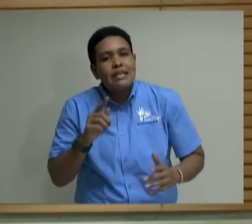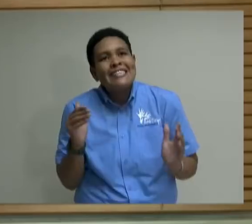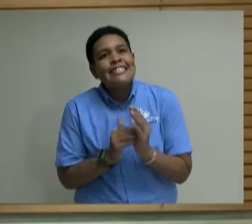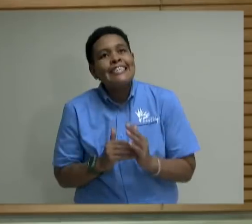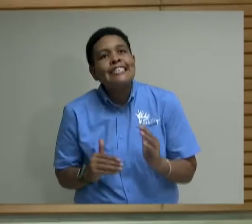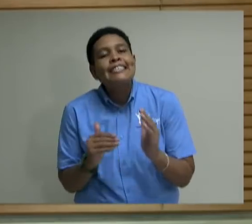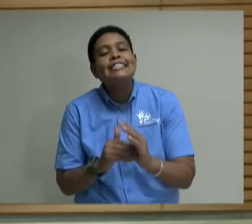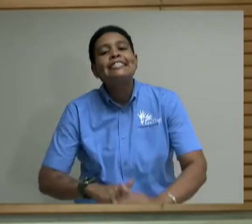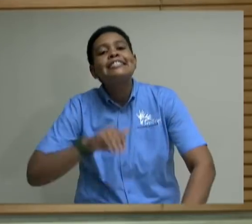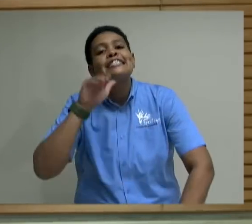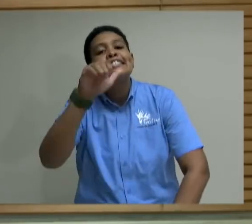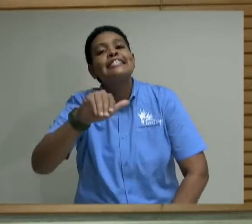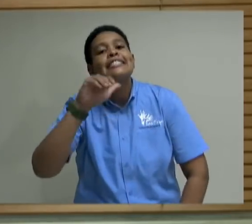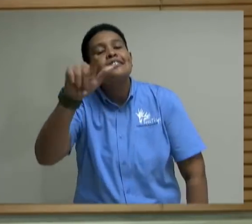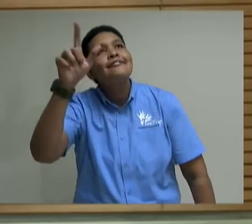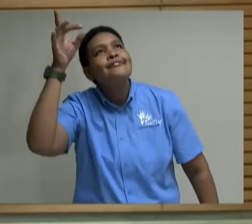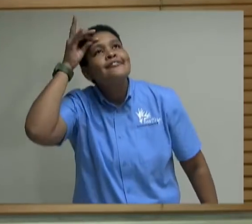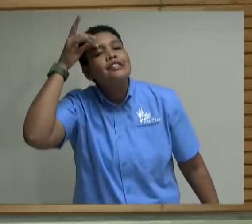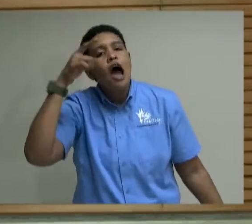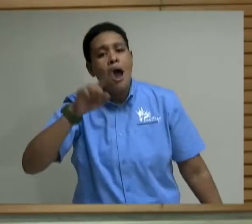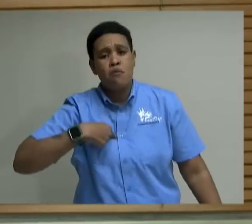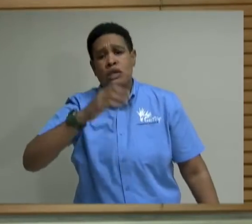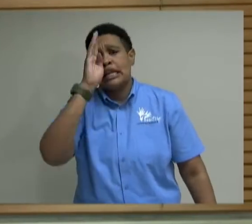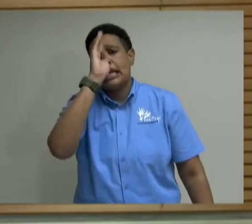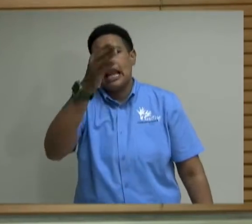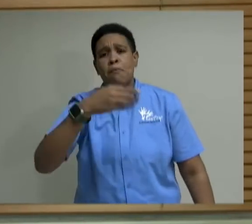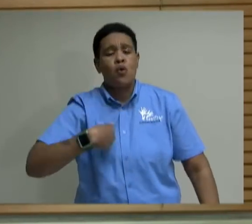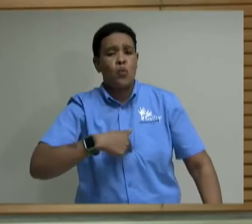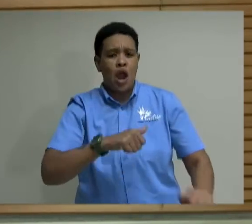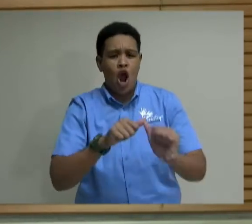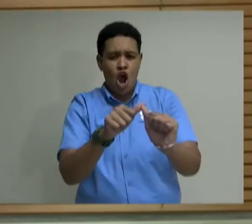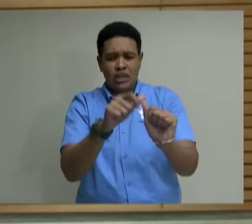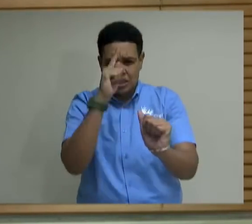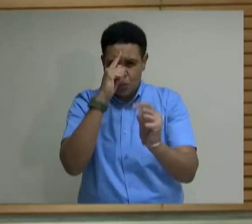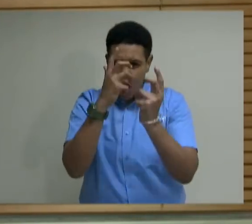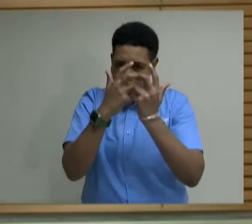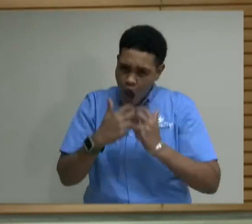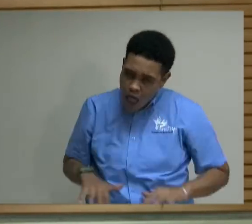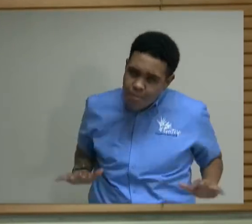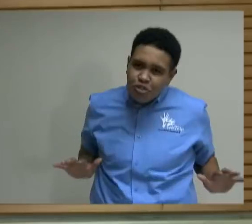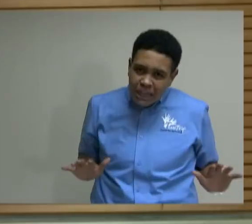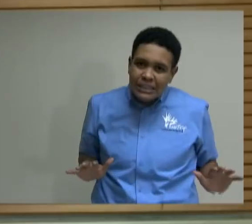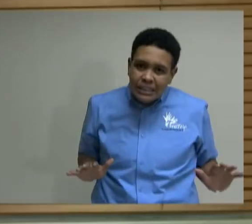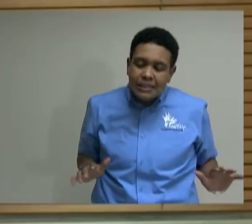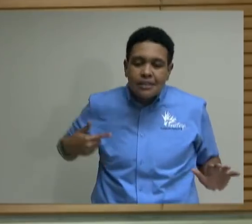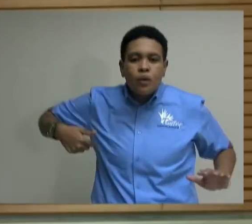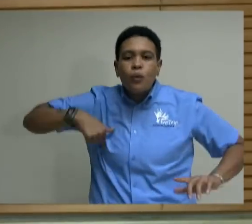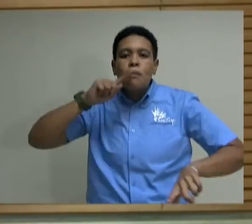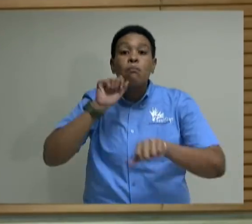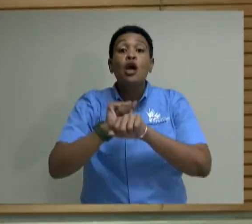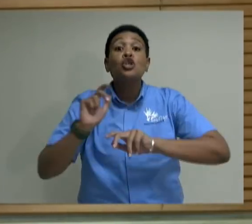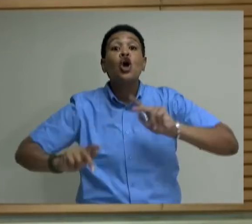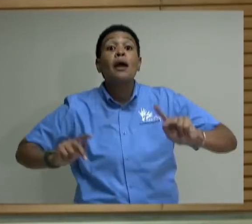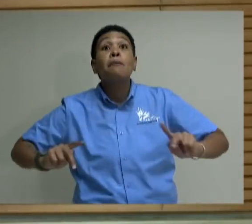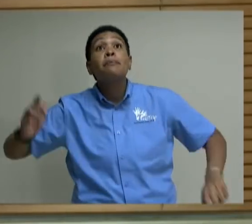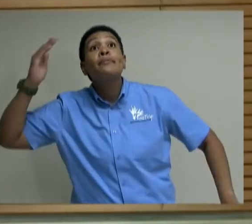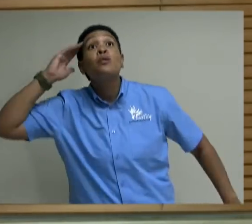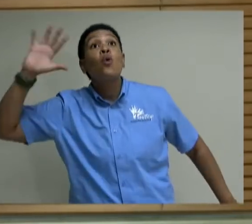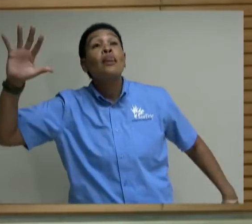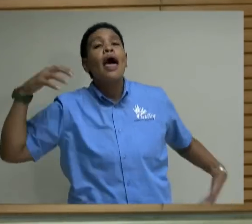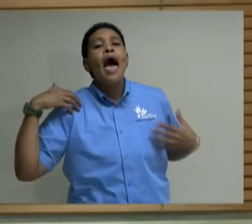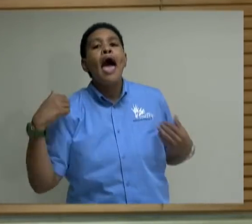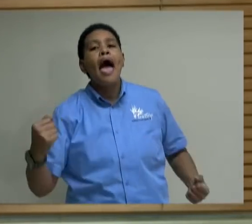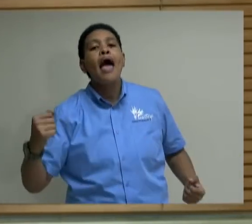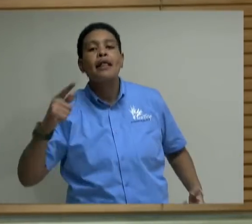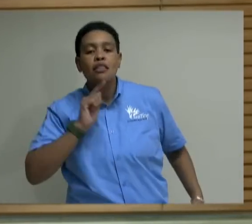So we were deliberate, we were consistent, we collaborated, and we ensured that the people knew their health